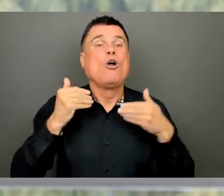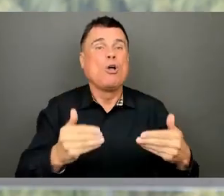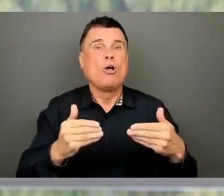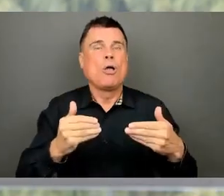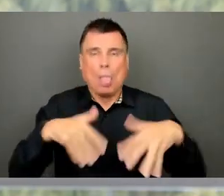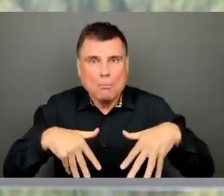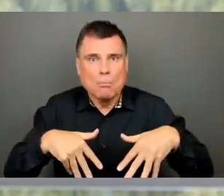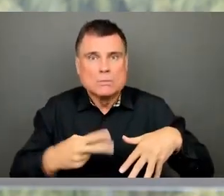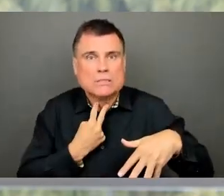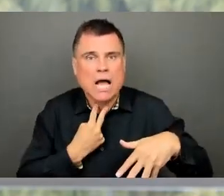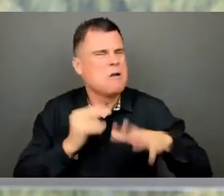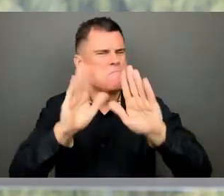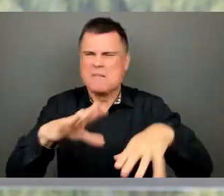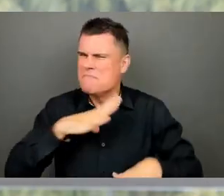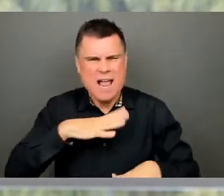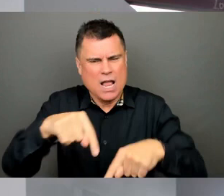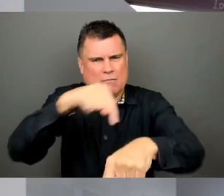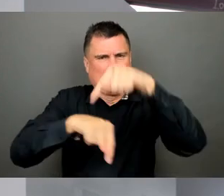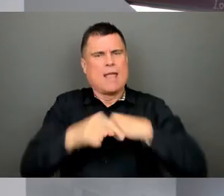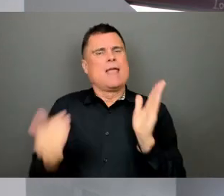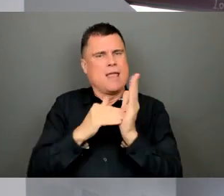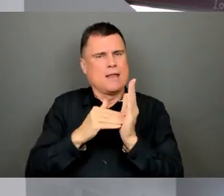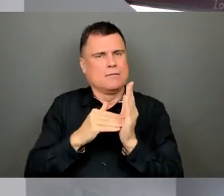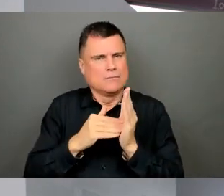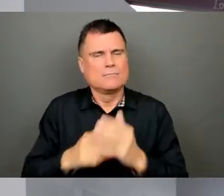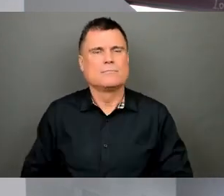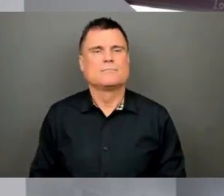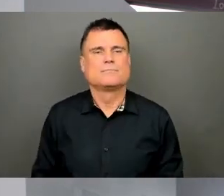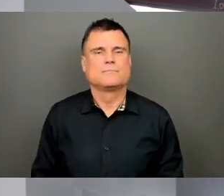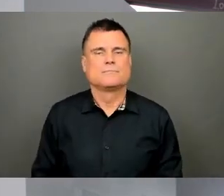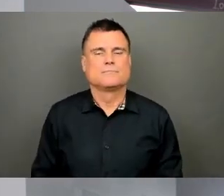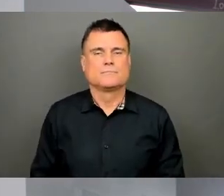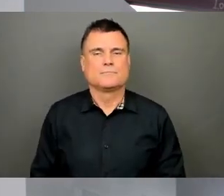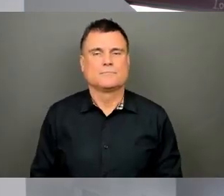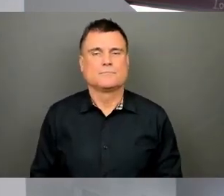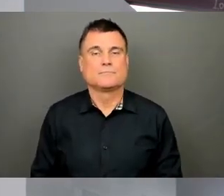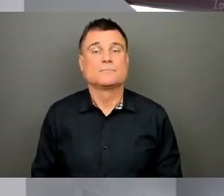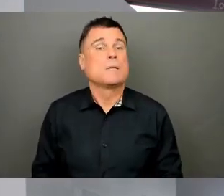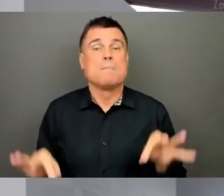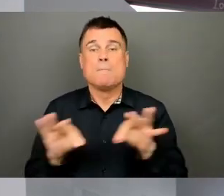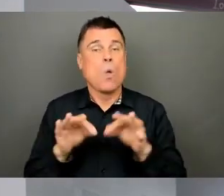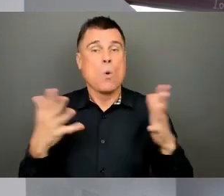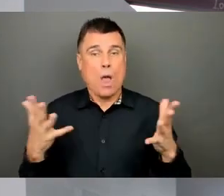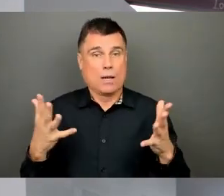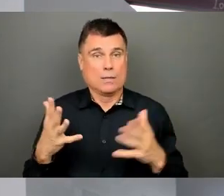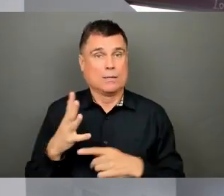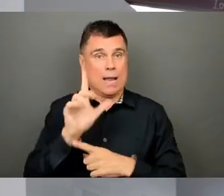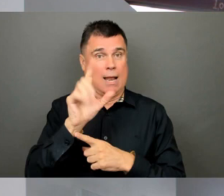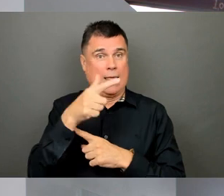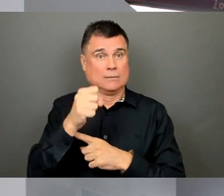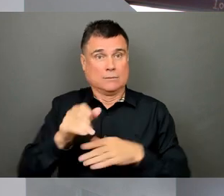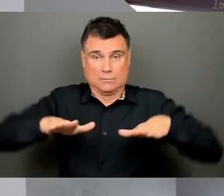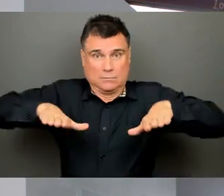off. All right, let's do it. Just remember, your center of gravity, if it's easier, stay center. Widen